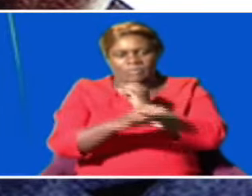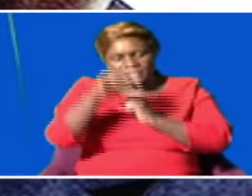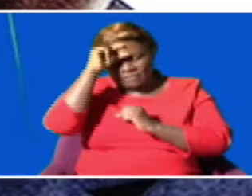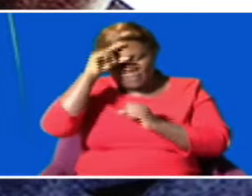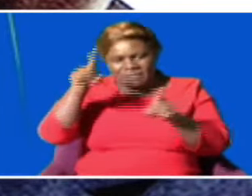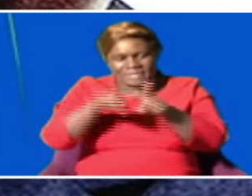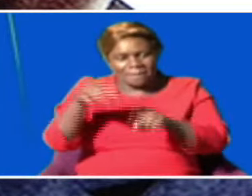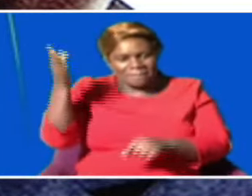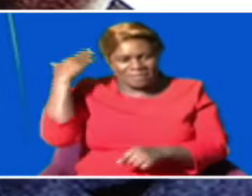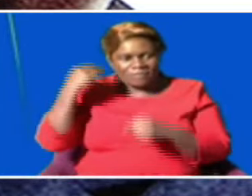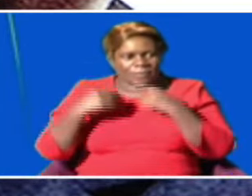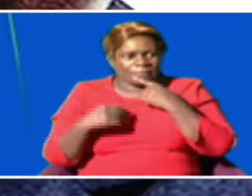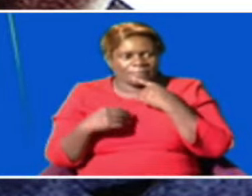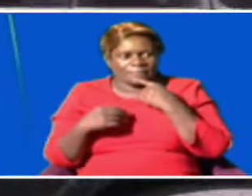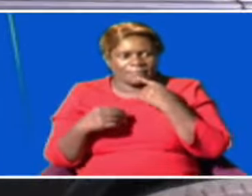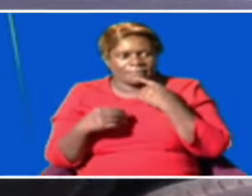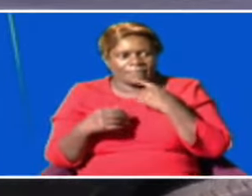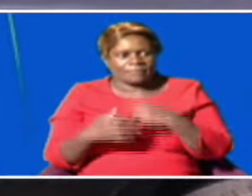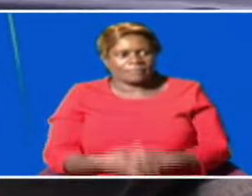previous regime.